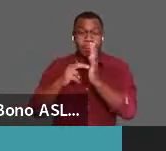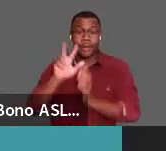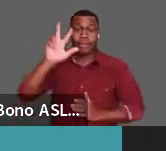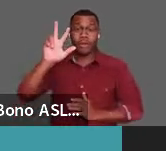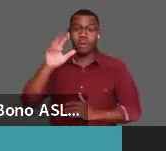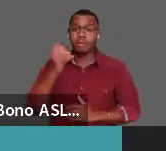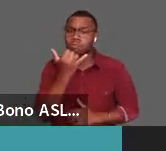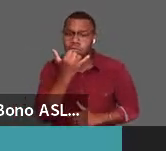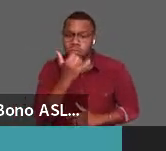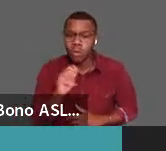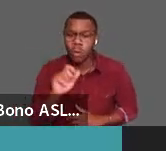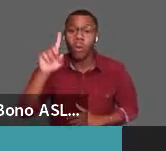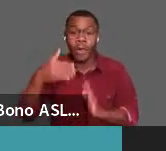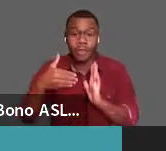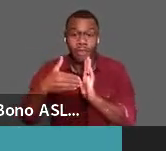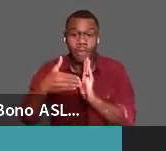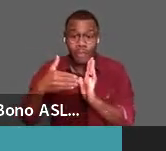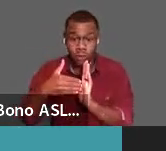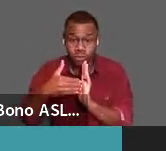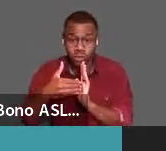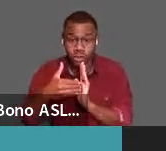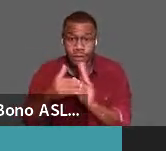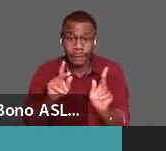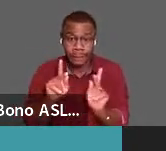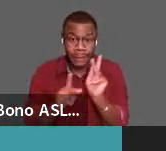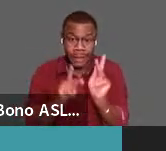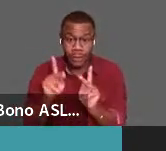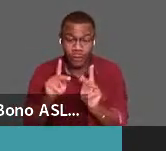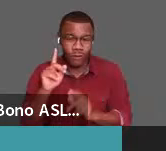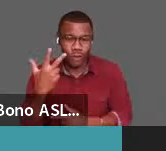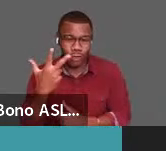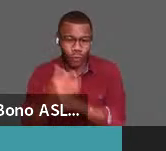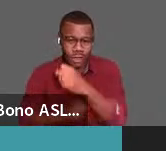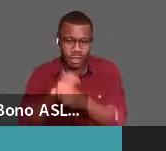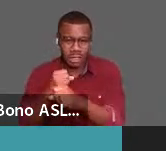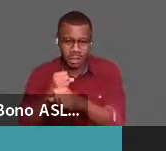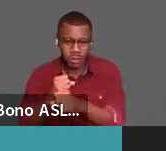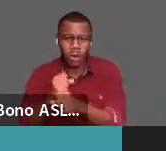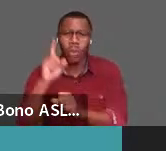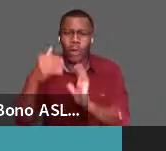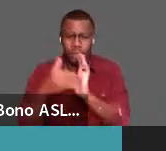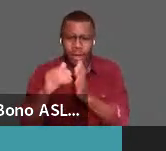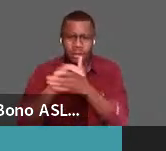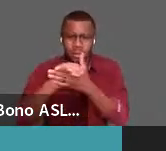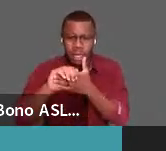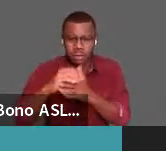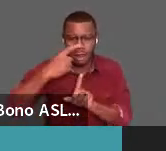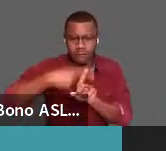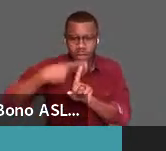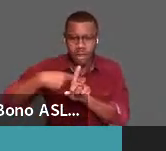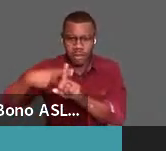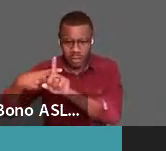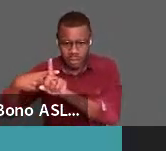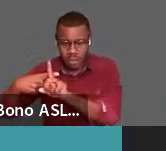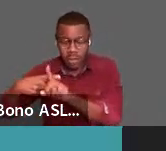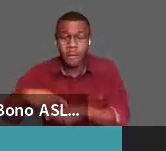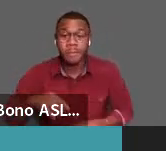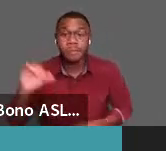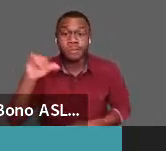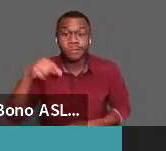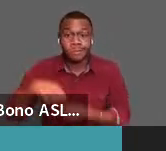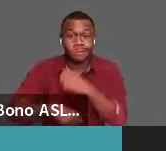1,000 individuals for 3 years with $1,000 a month that we're disseminating. We also launched this year